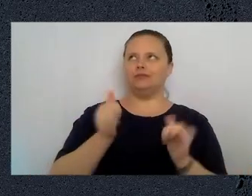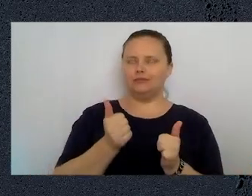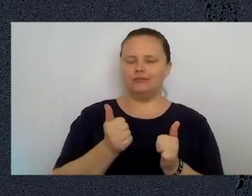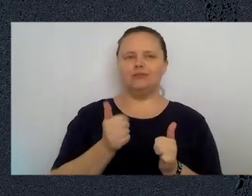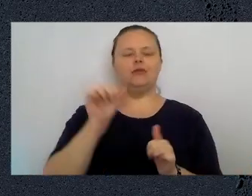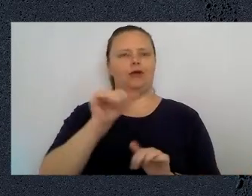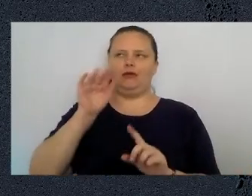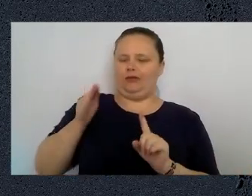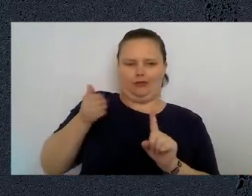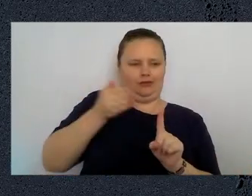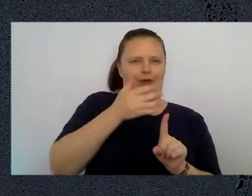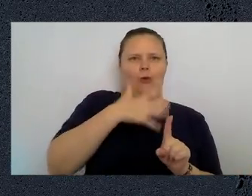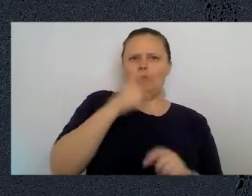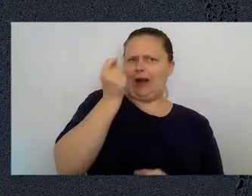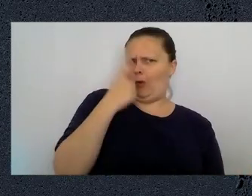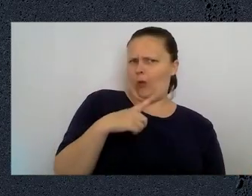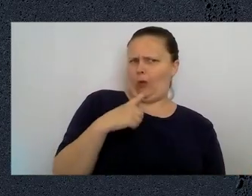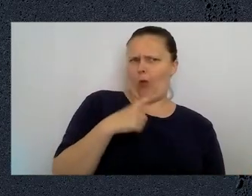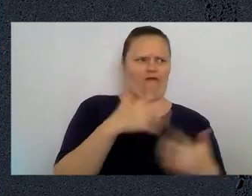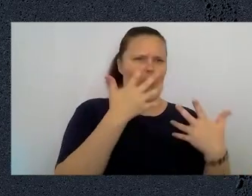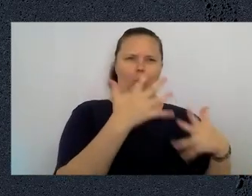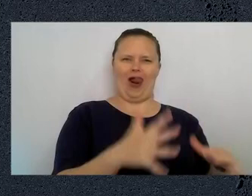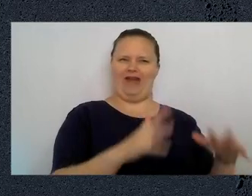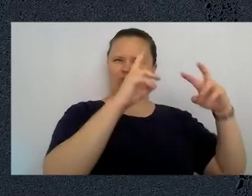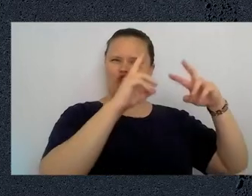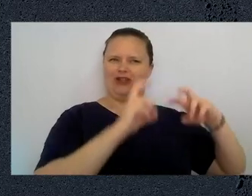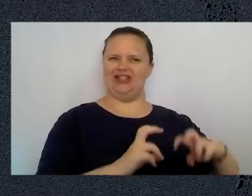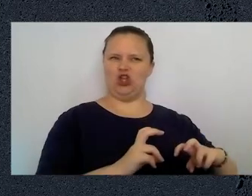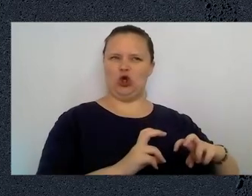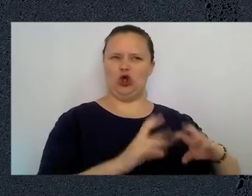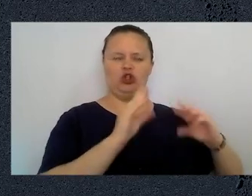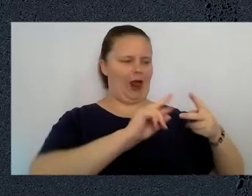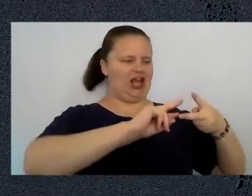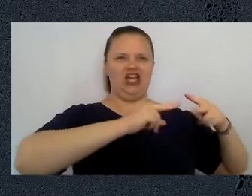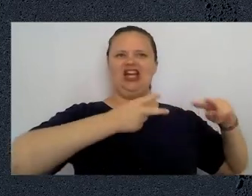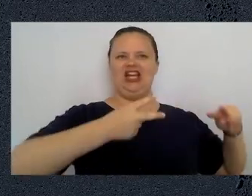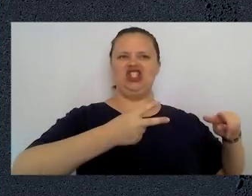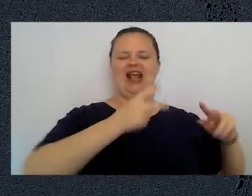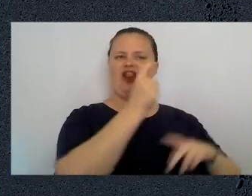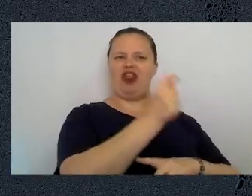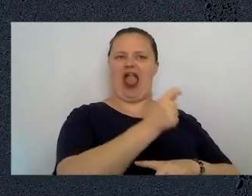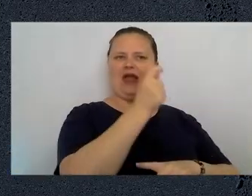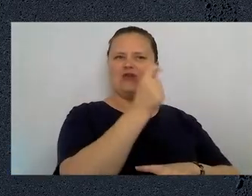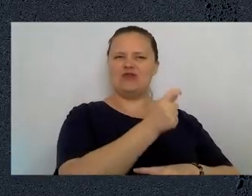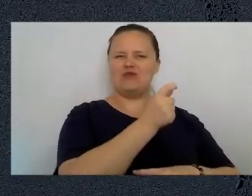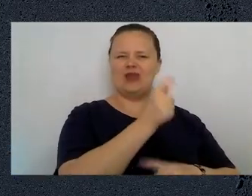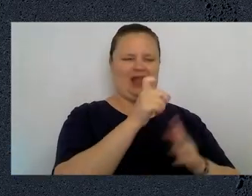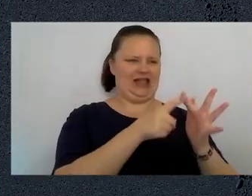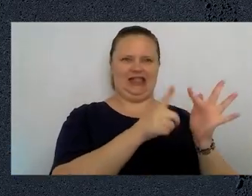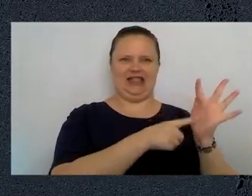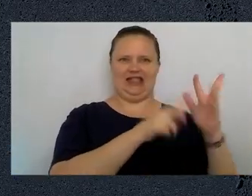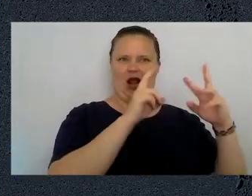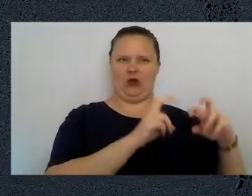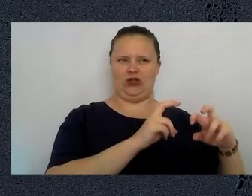you left research as such, why you stopped doing gene therapy and cell research, but that's an interesting discussion to have. Yep. Madhu, what about